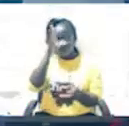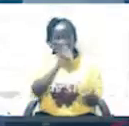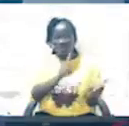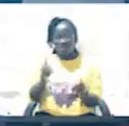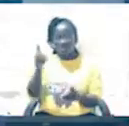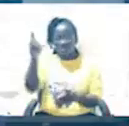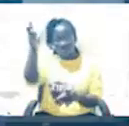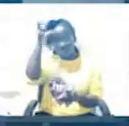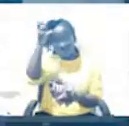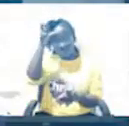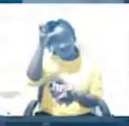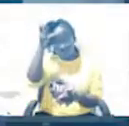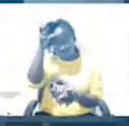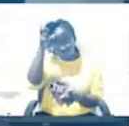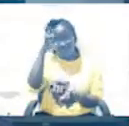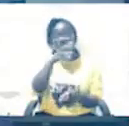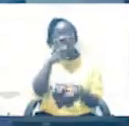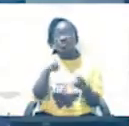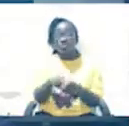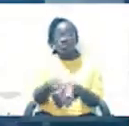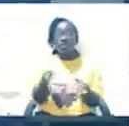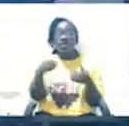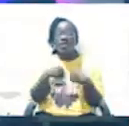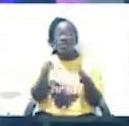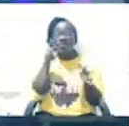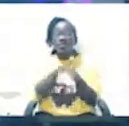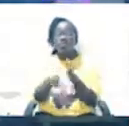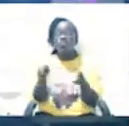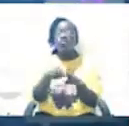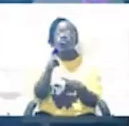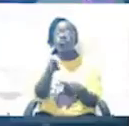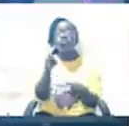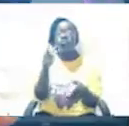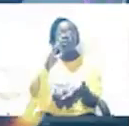slavery because somebody sinned.